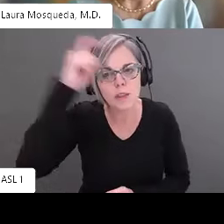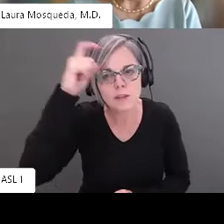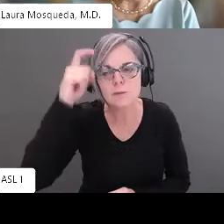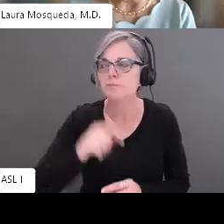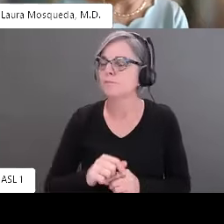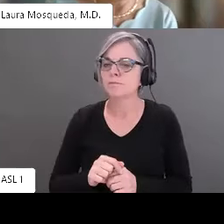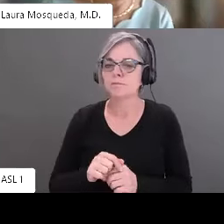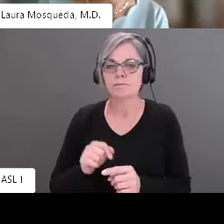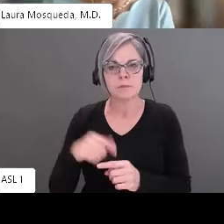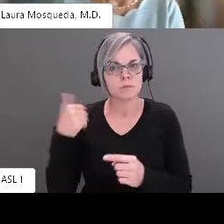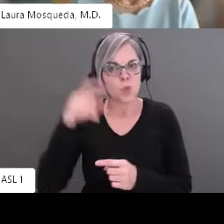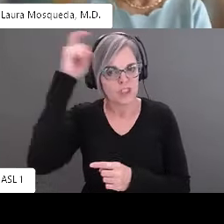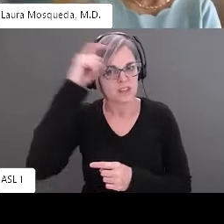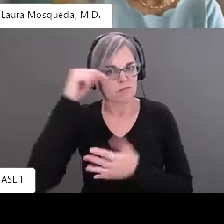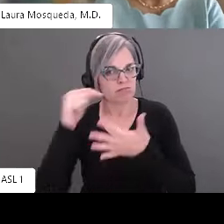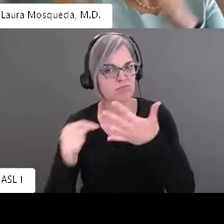highly recommend it.